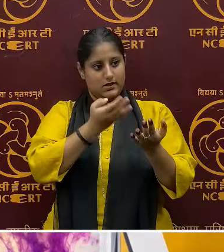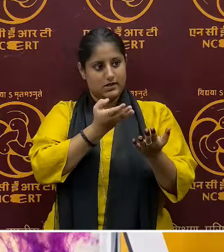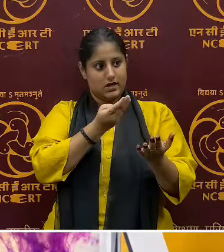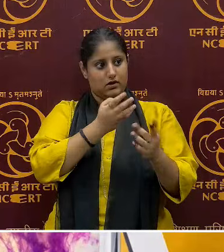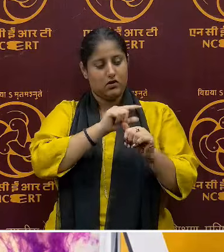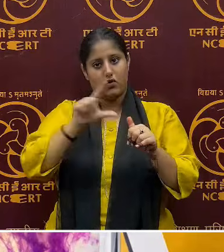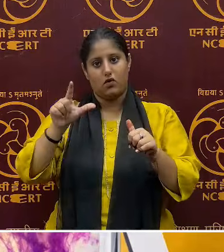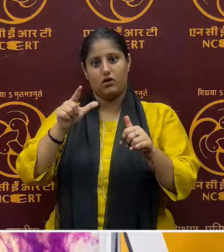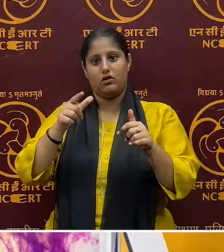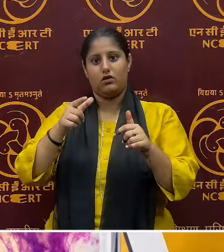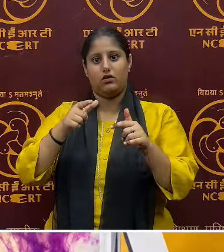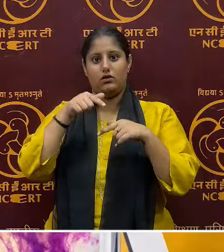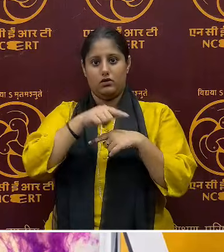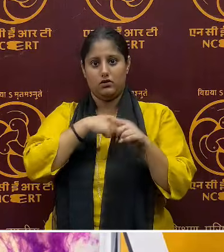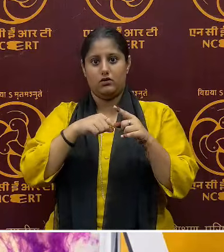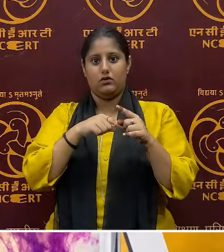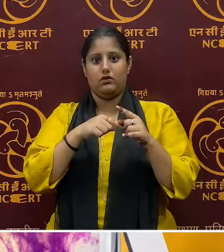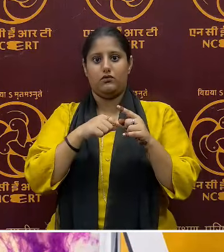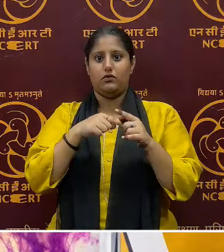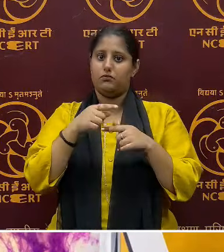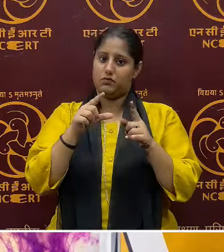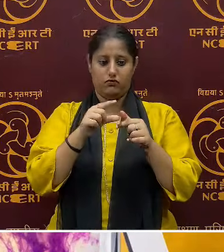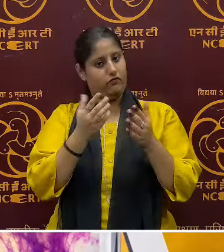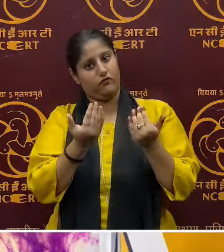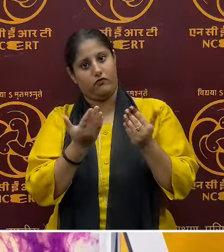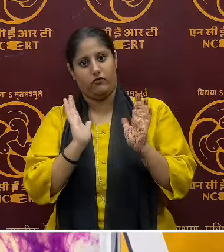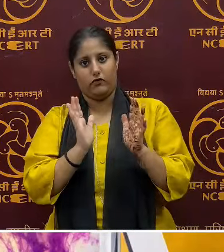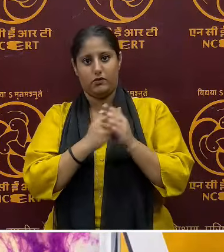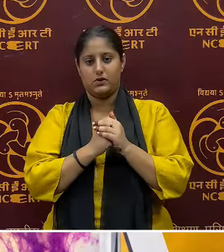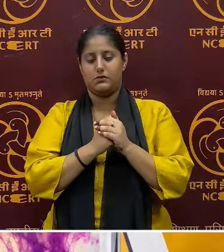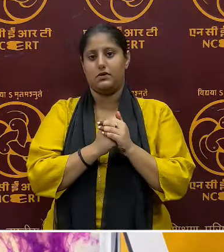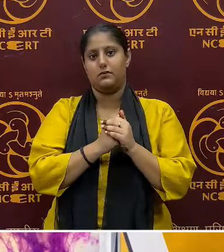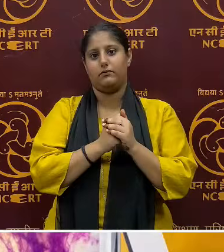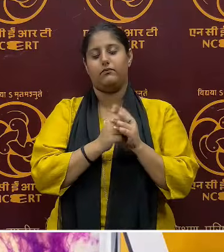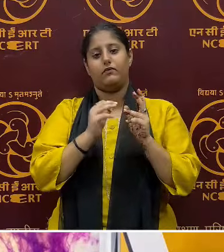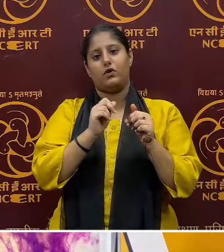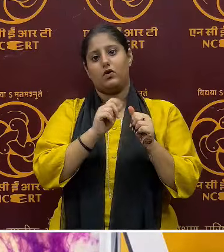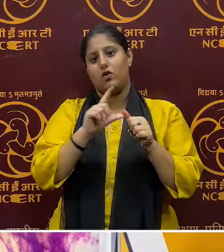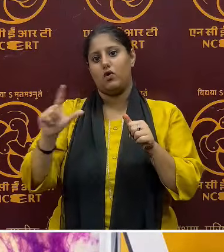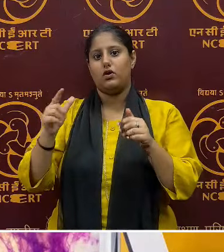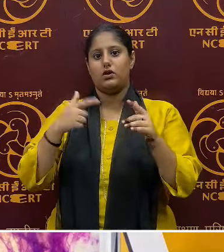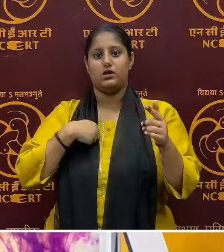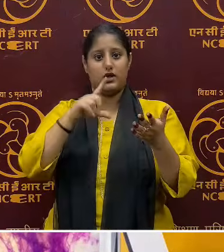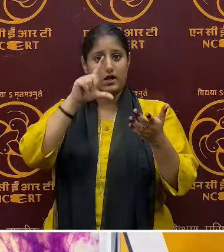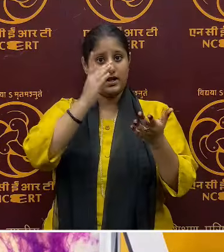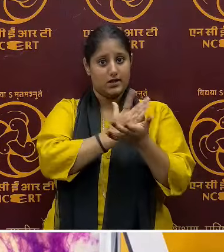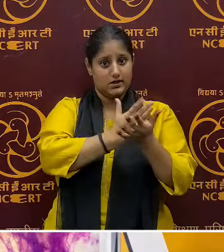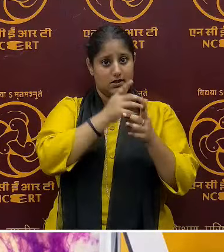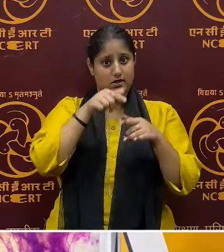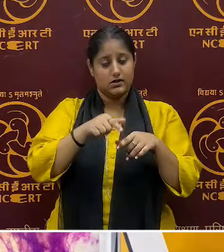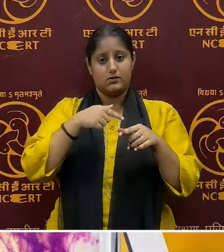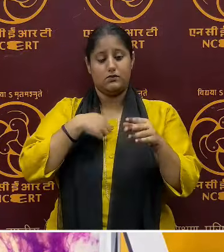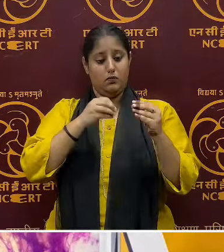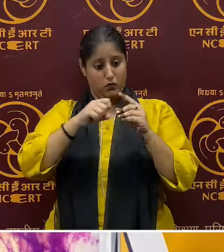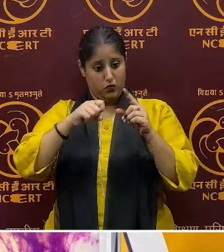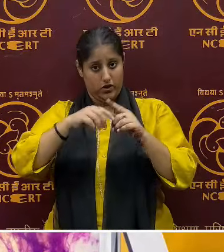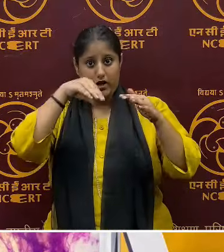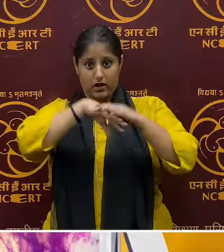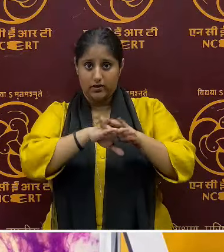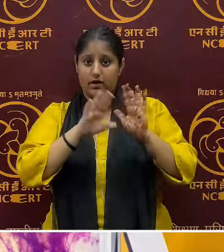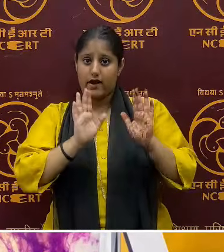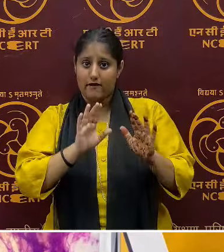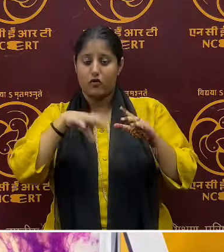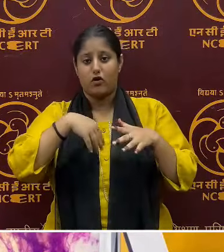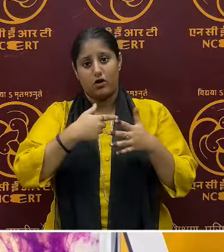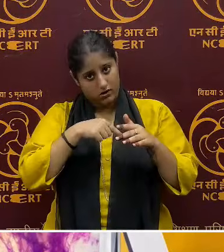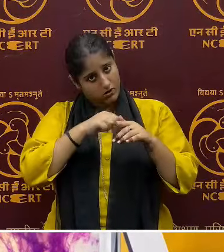the content of virtual lab will be available on that platform. All the chapters of that specific book, and inside the